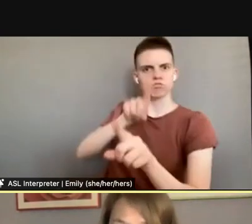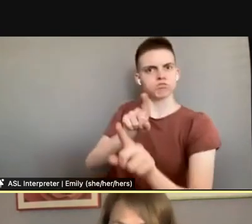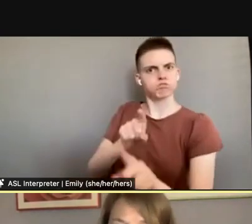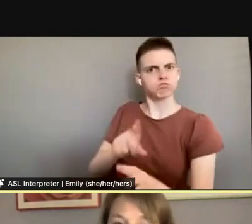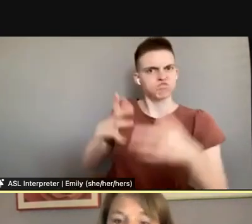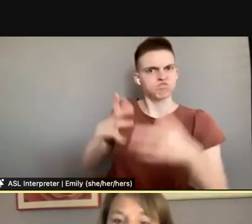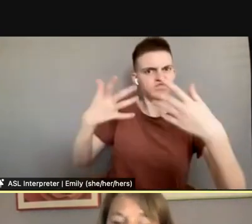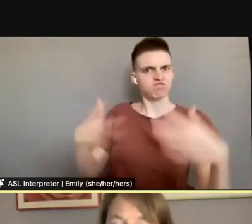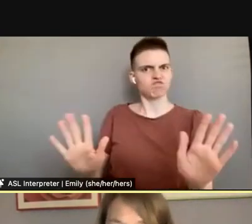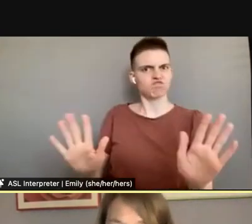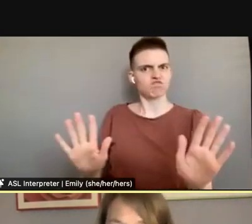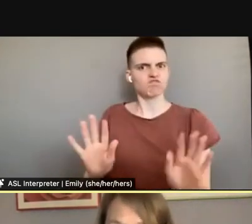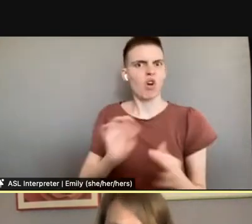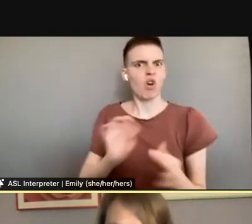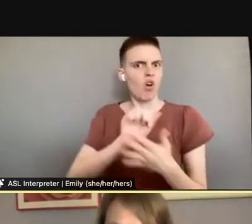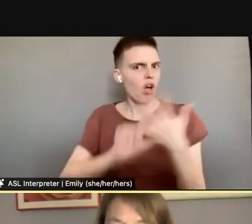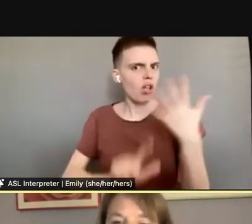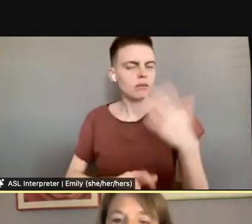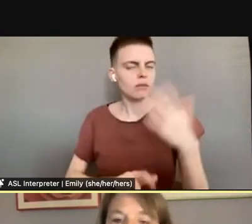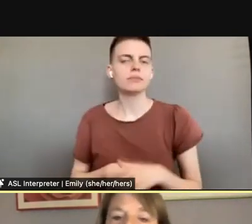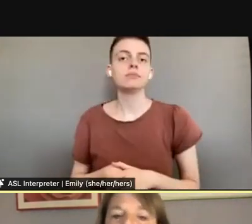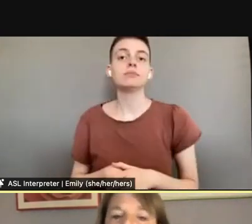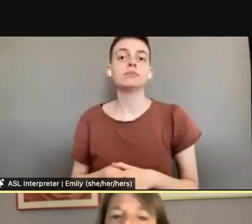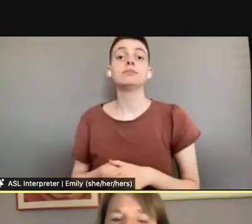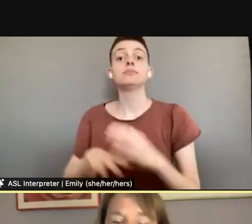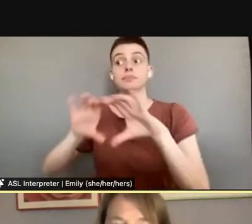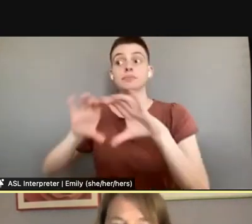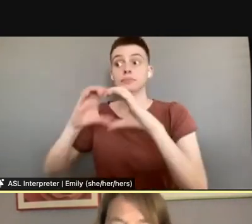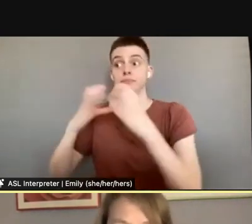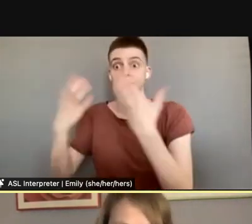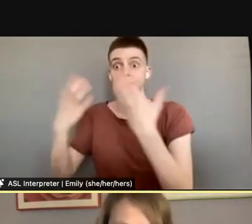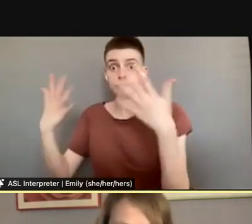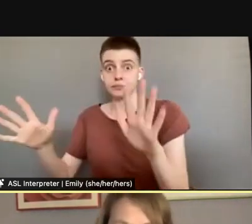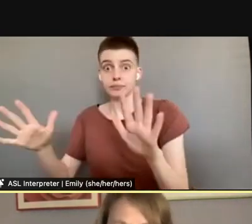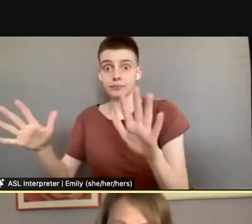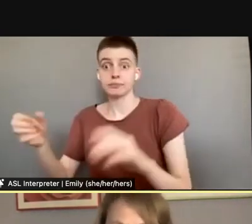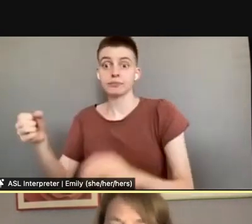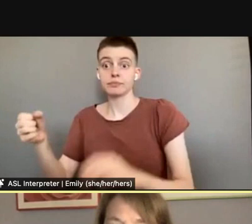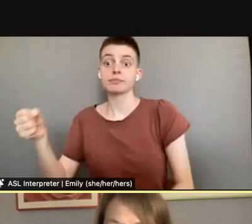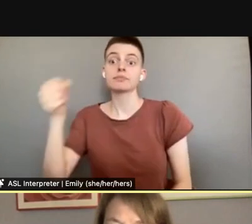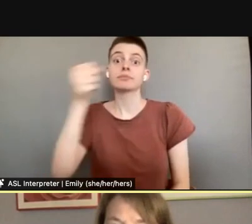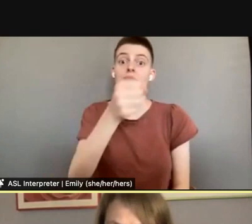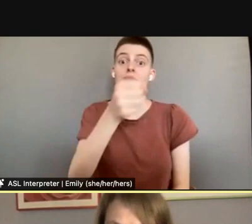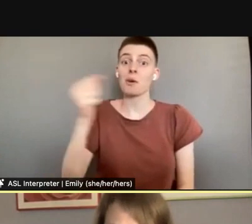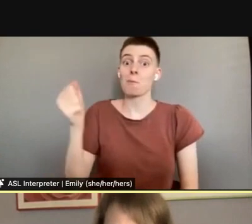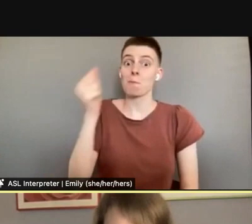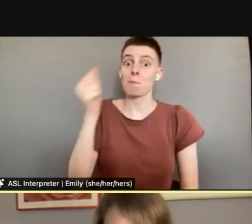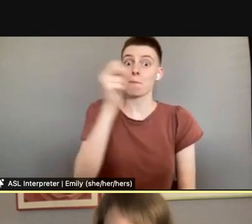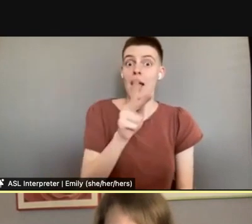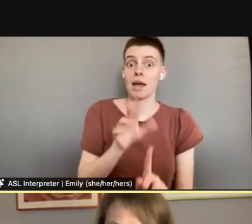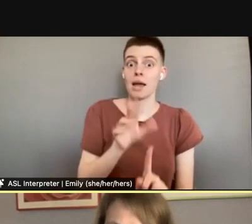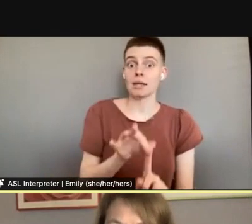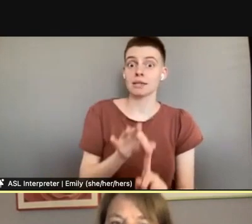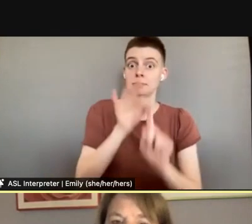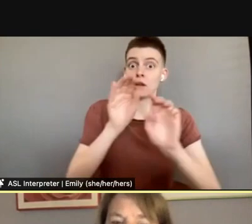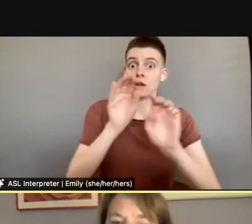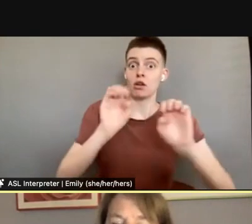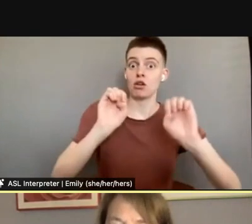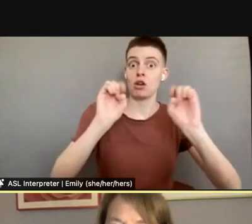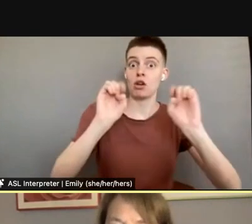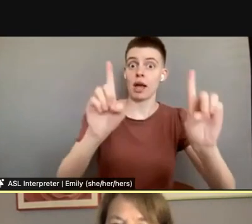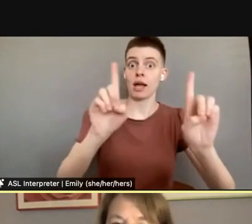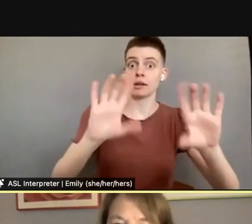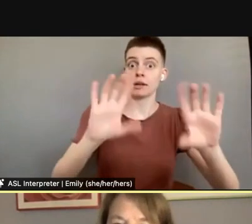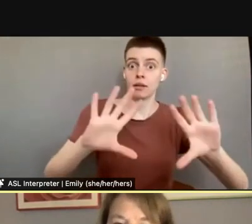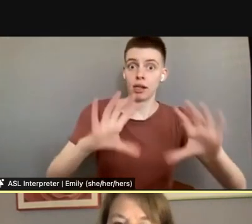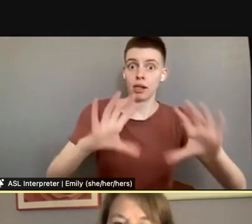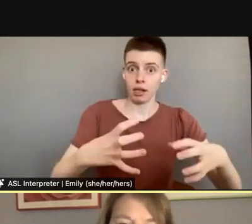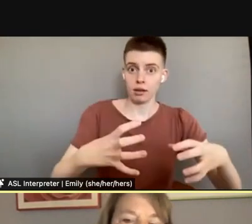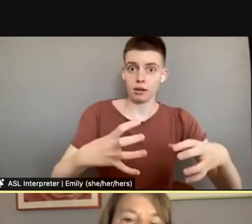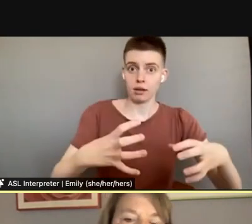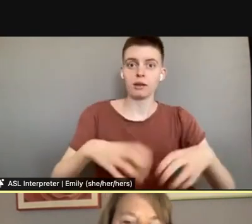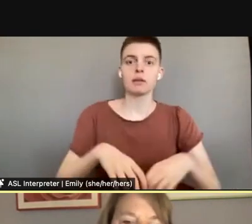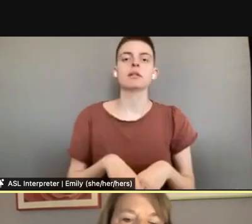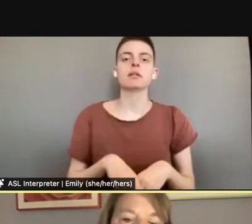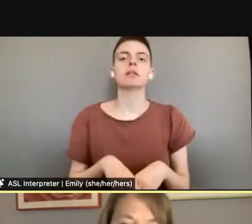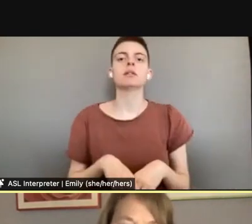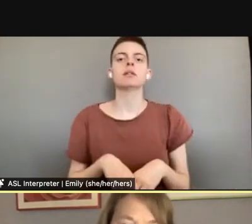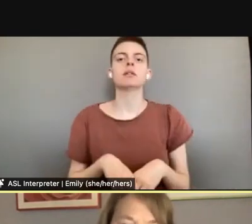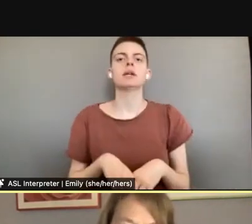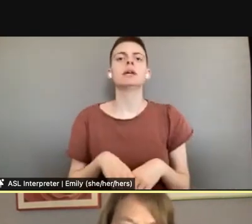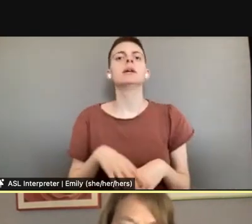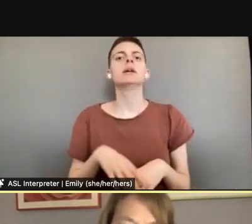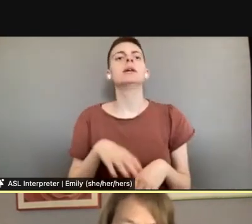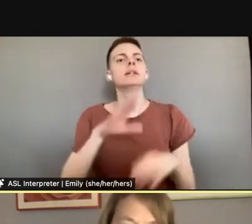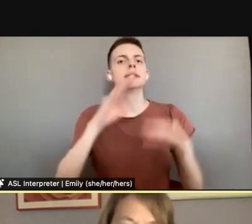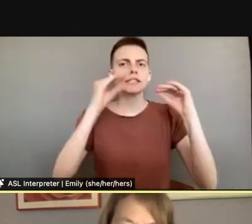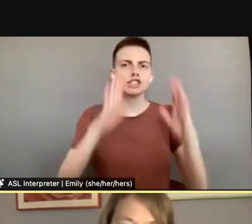homeroom class, his special ed class, where he was assisted into a stander, and he was asked to sort blocks by